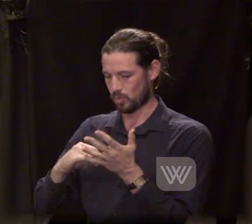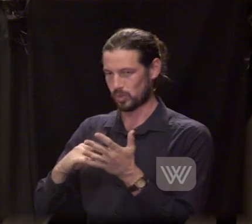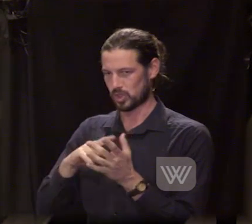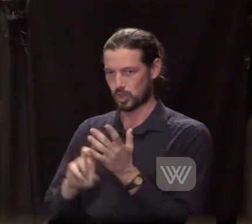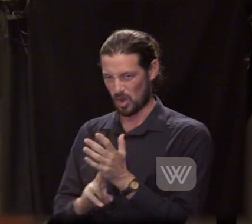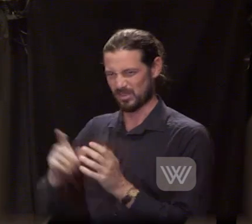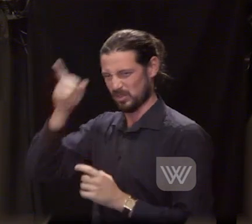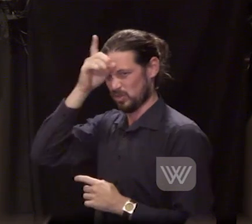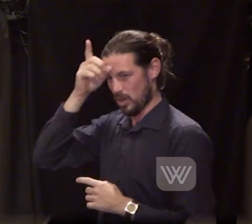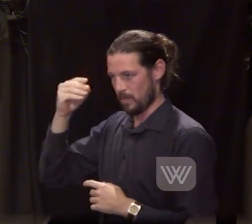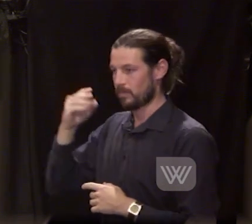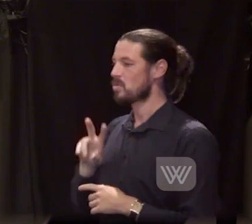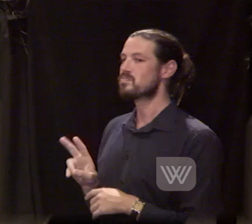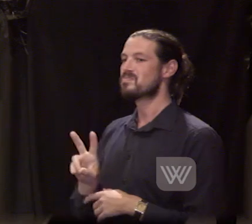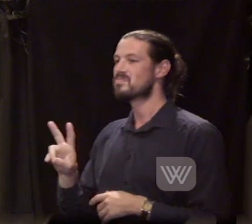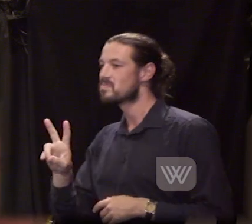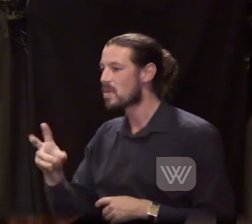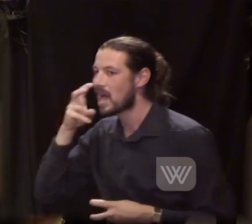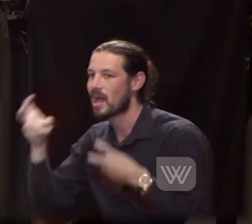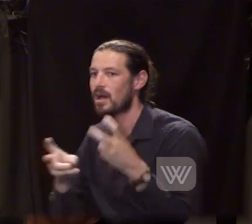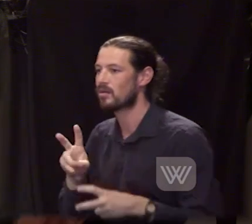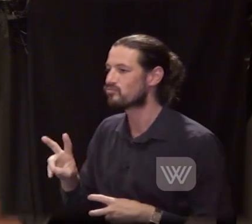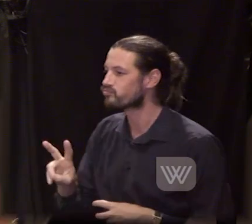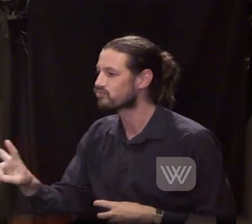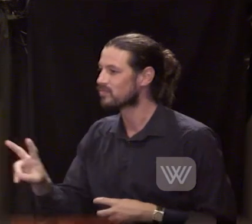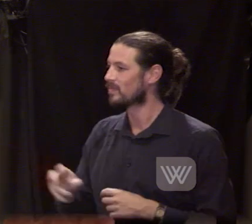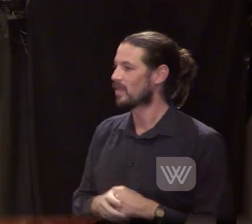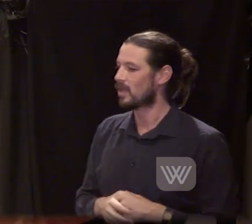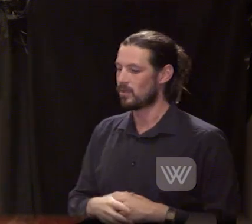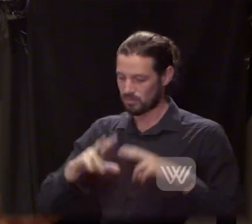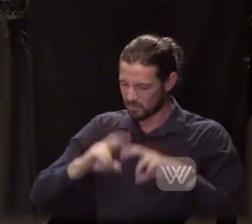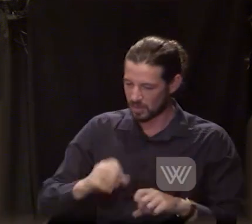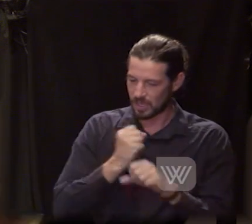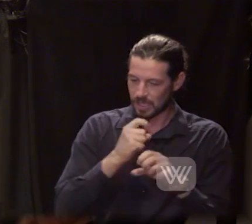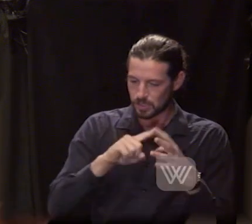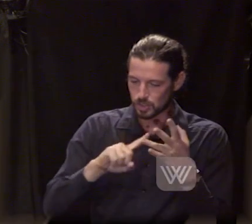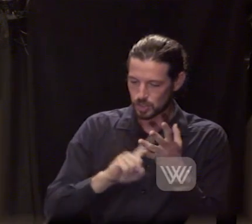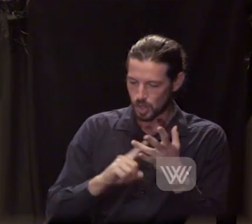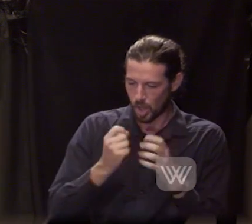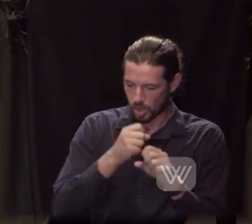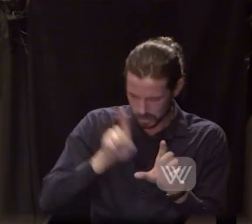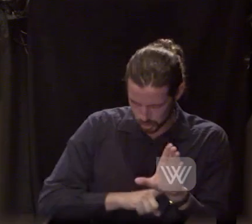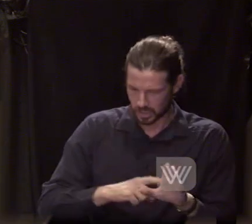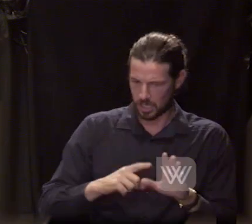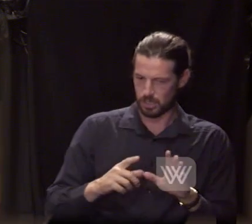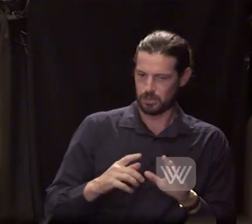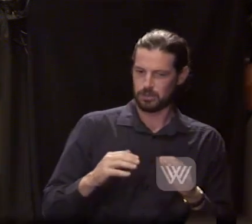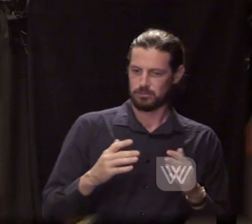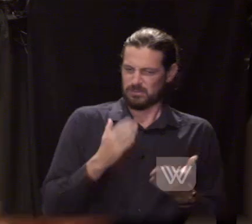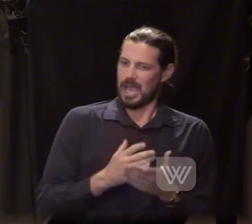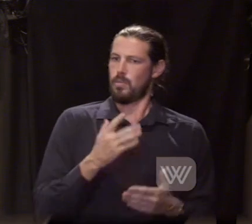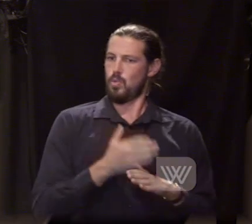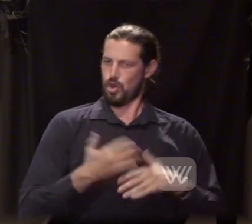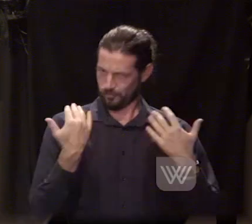just go on exploring EVAs because after we got all of our geology, we got all the research done first, and then we got to explore. We